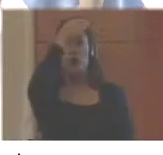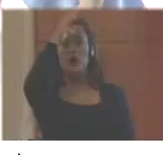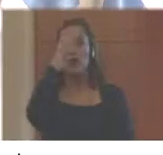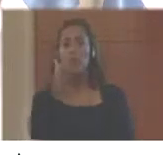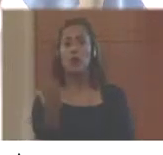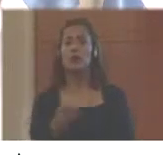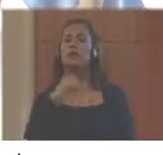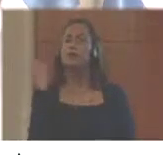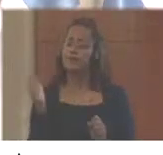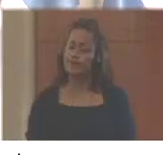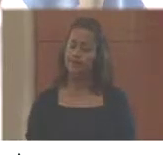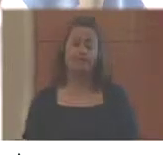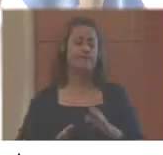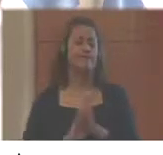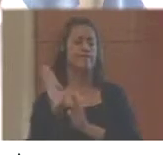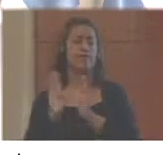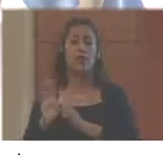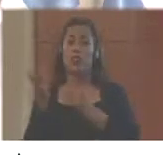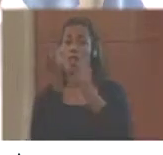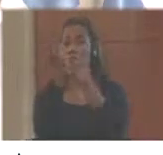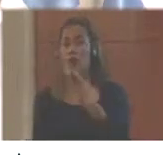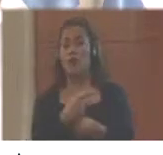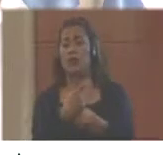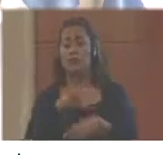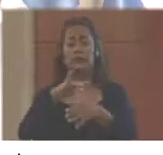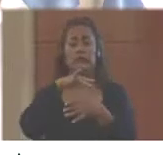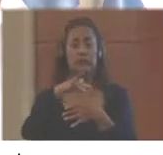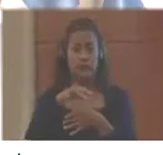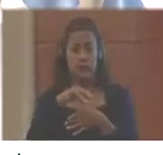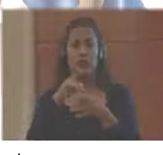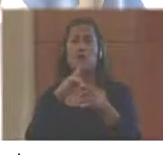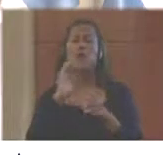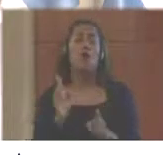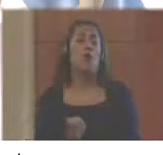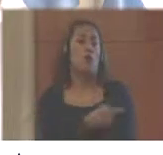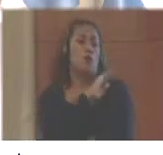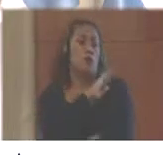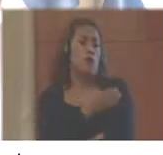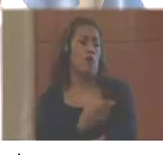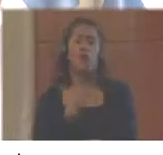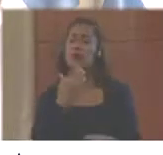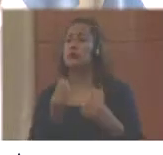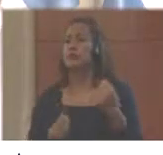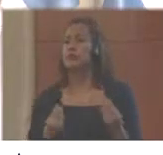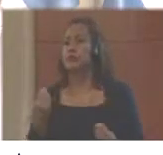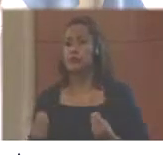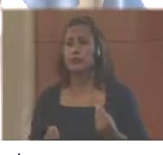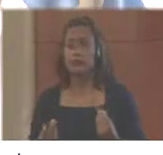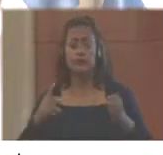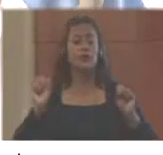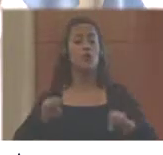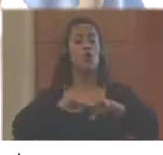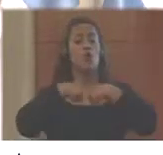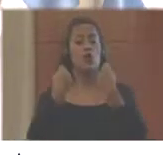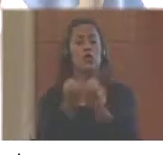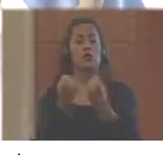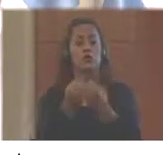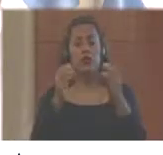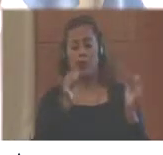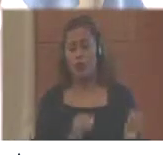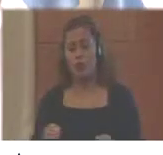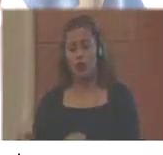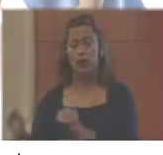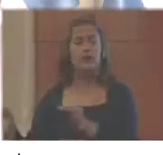sector does have to assume its own role to help us prevent risk. And one of the strengths of SINAHER is to have a very organized